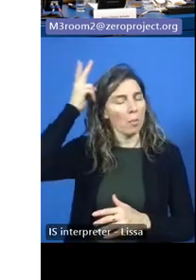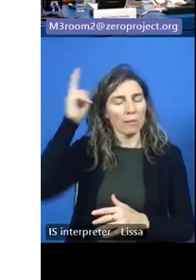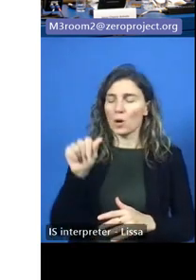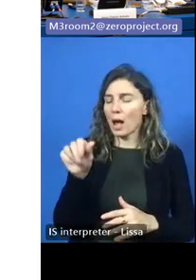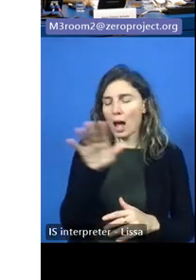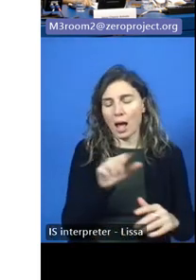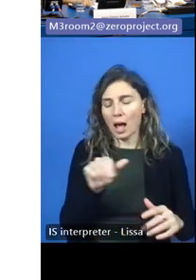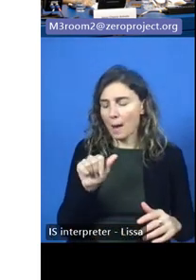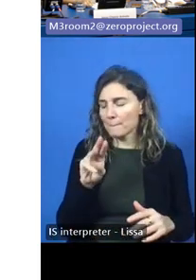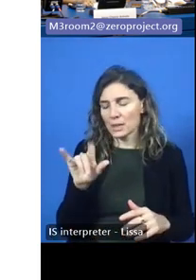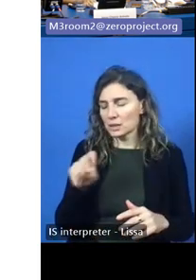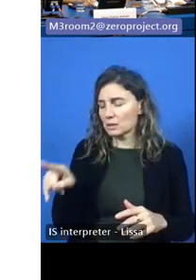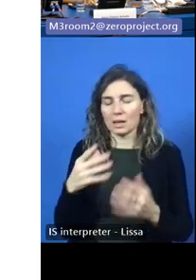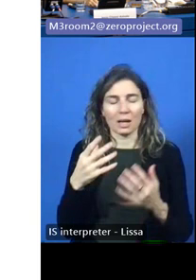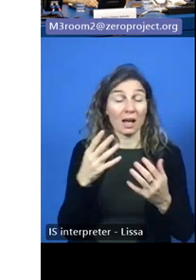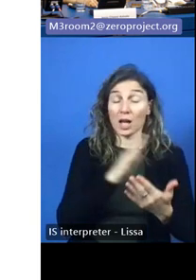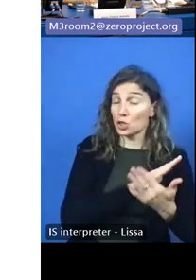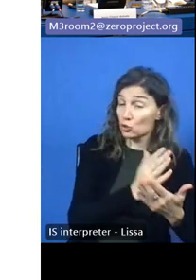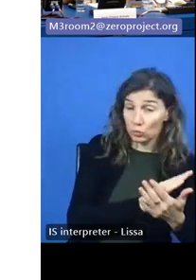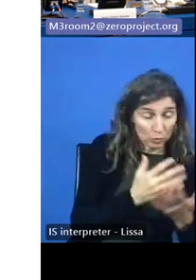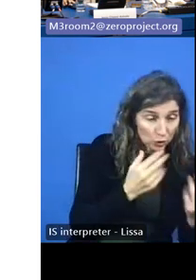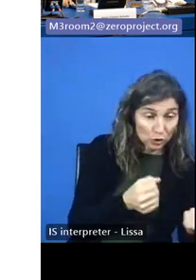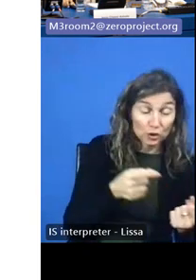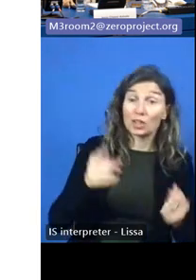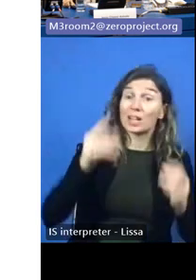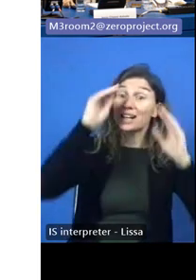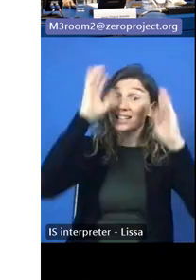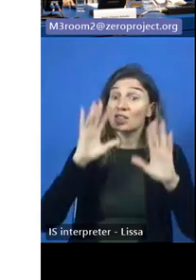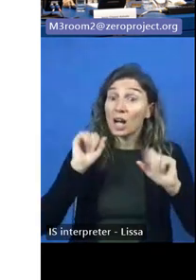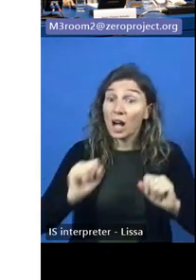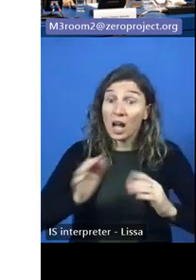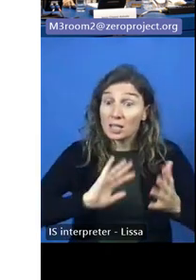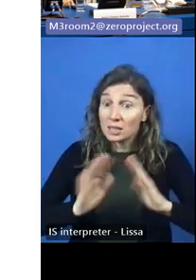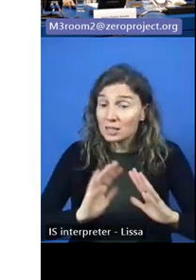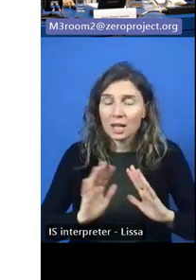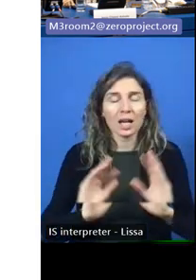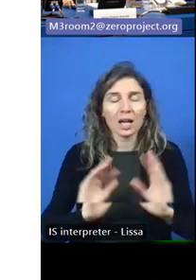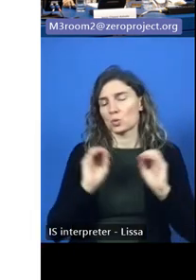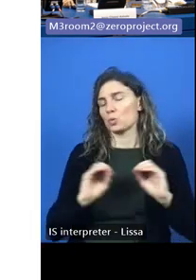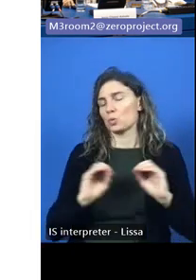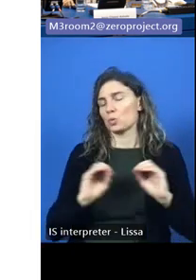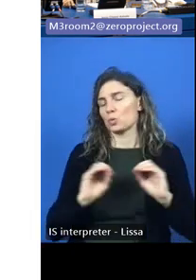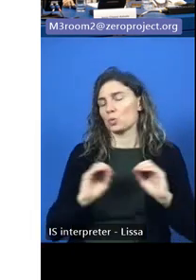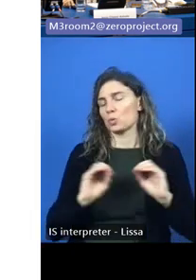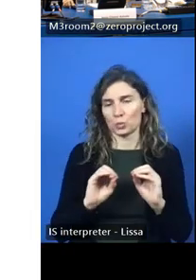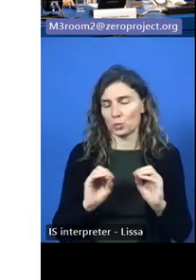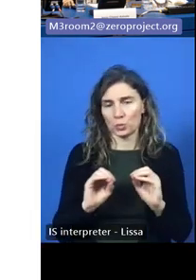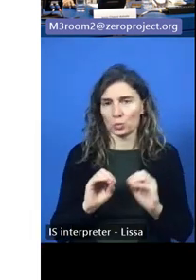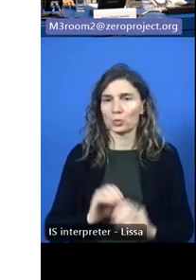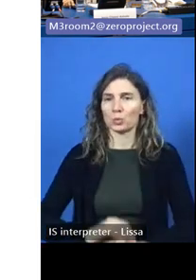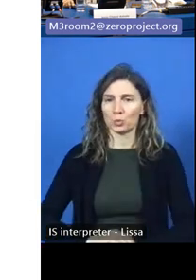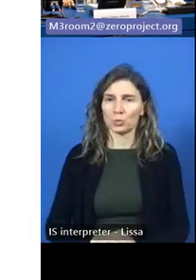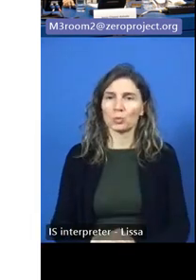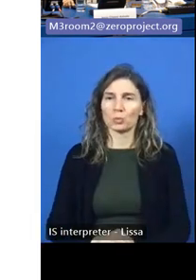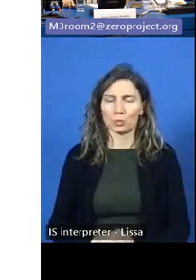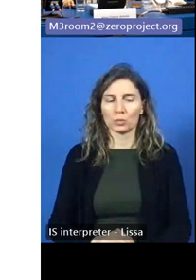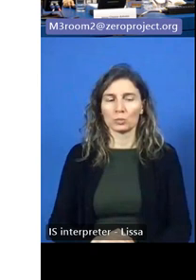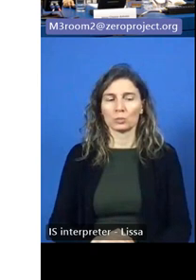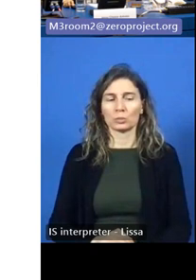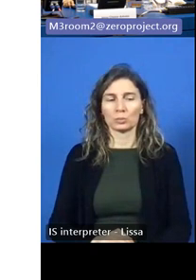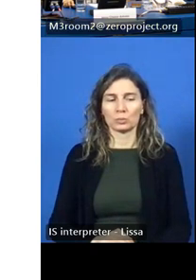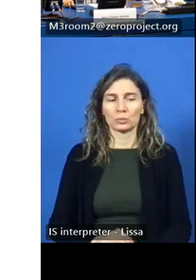zones, they don't have interpreters that actually understand the Peruvian sign language, so they didn't have the